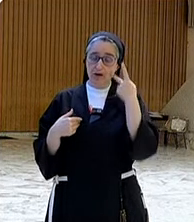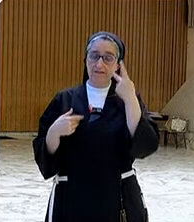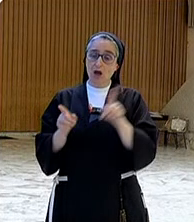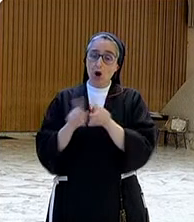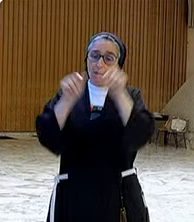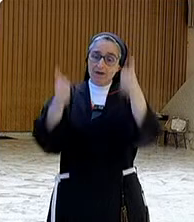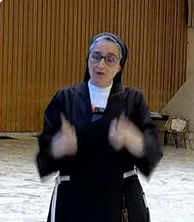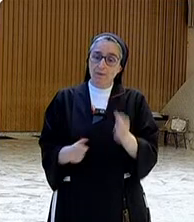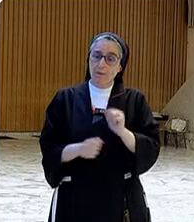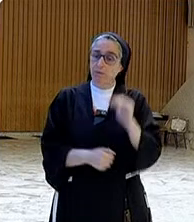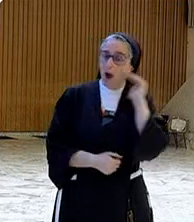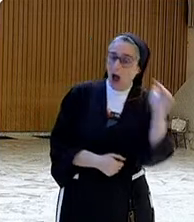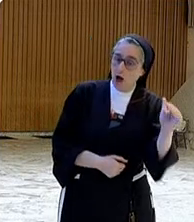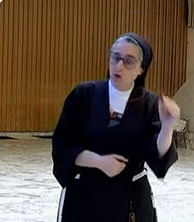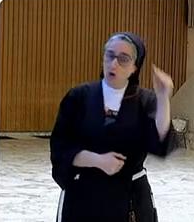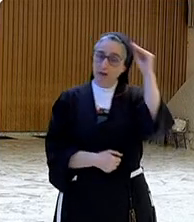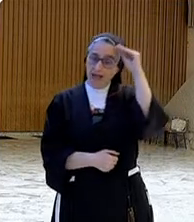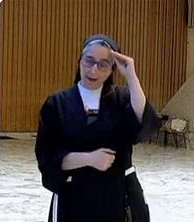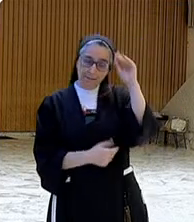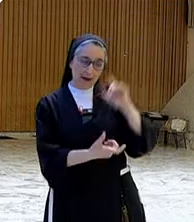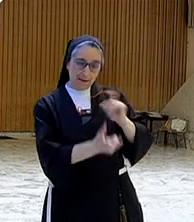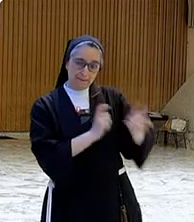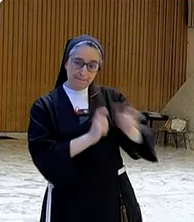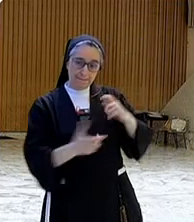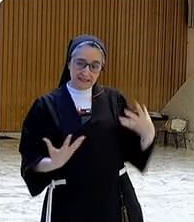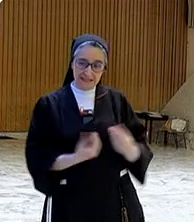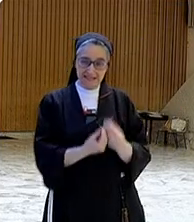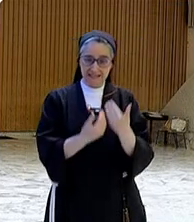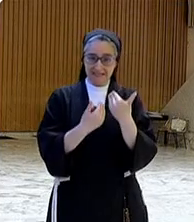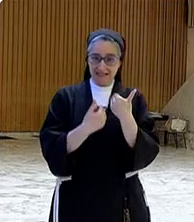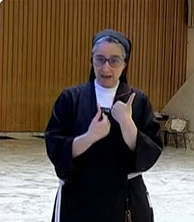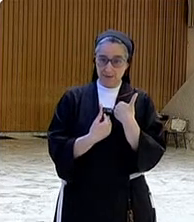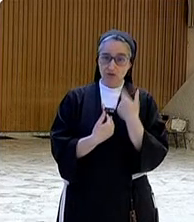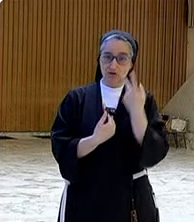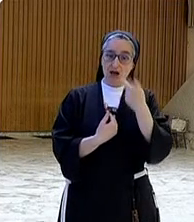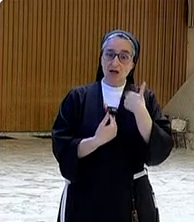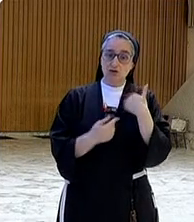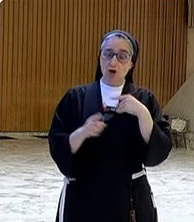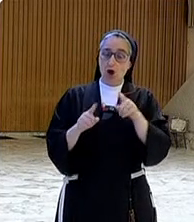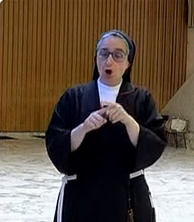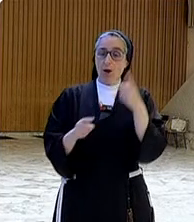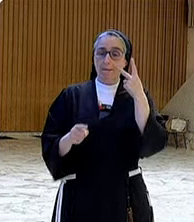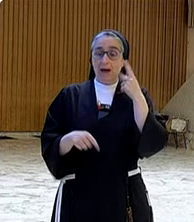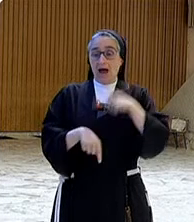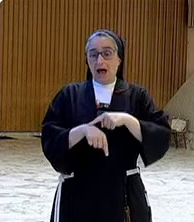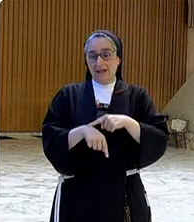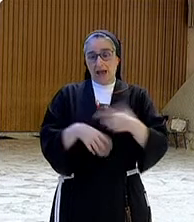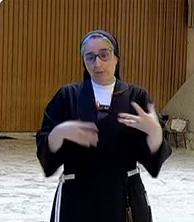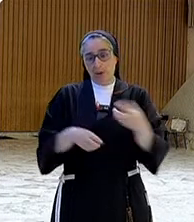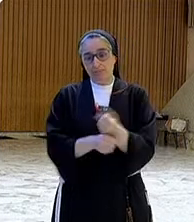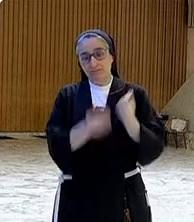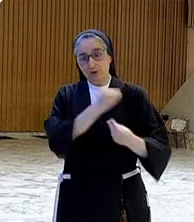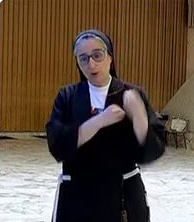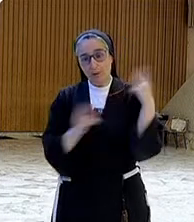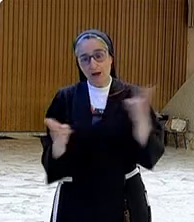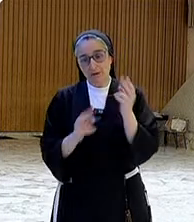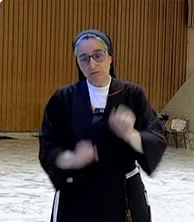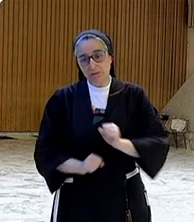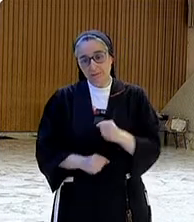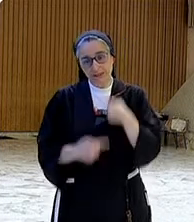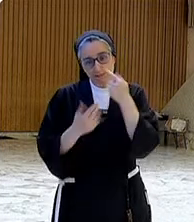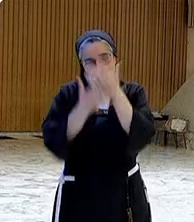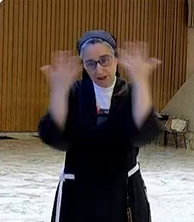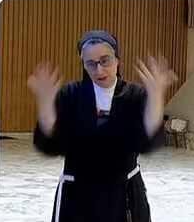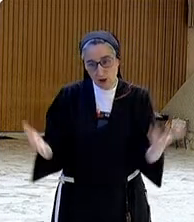other. We've only begun to scratch the surface, and unfortunately, there's very little time for questions at the Congress. Because of this,